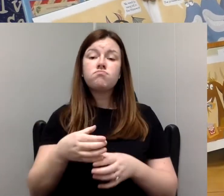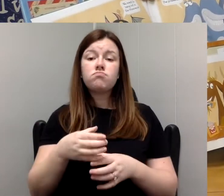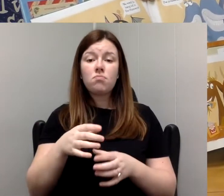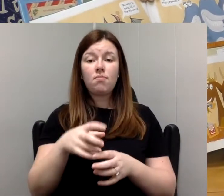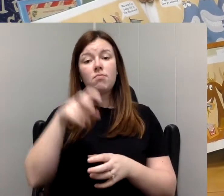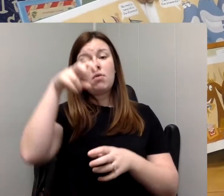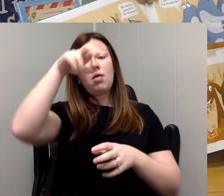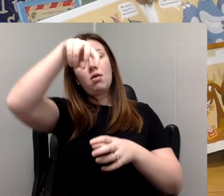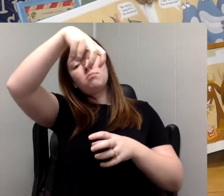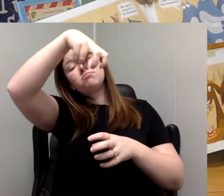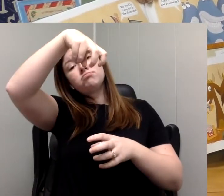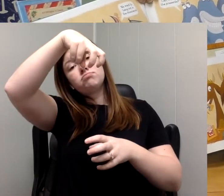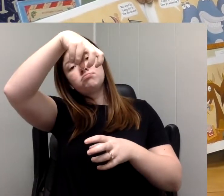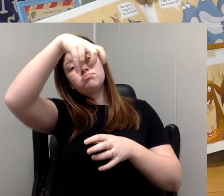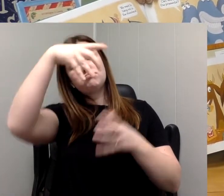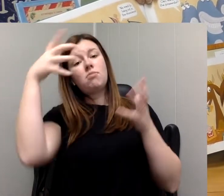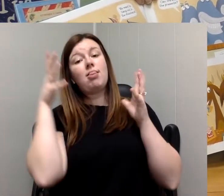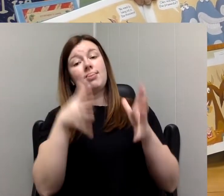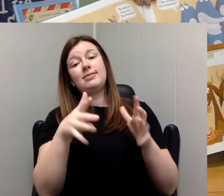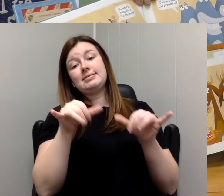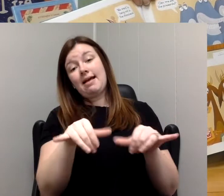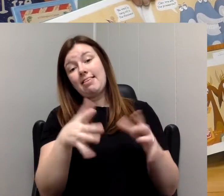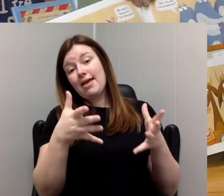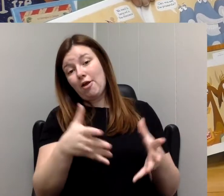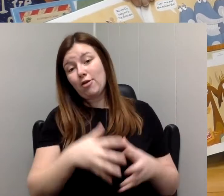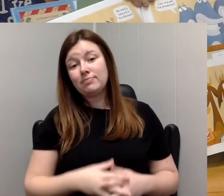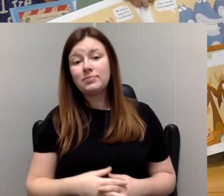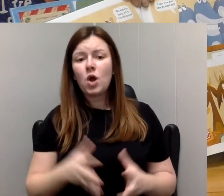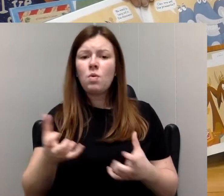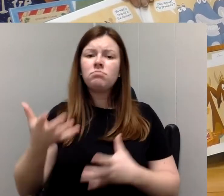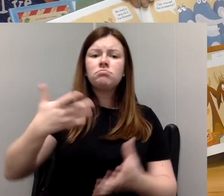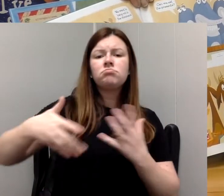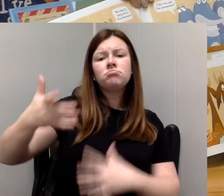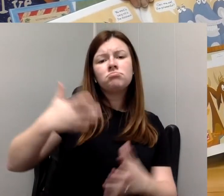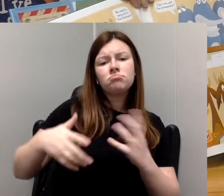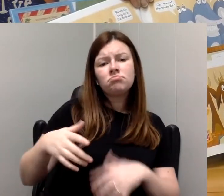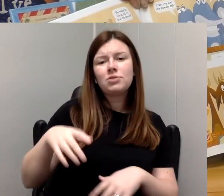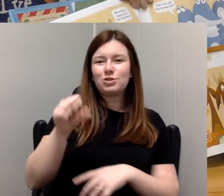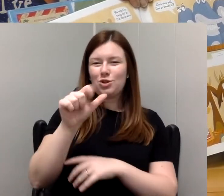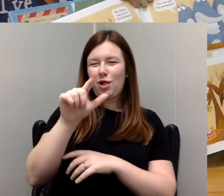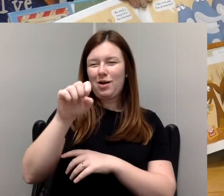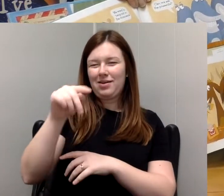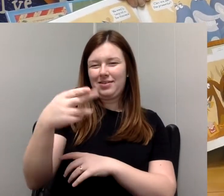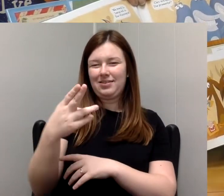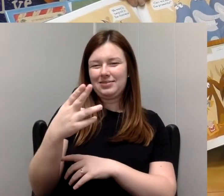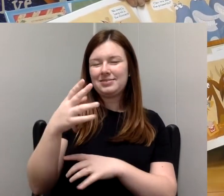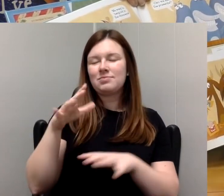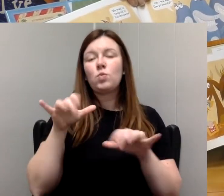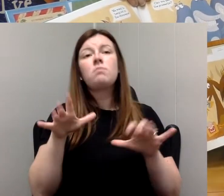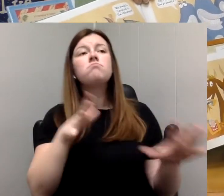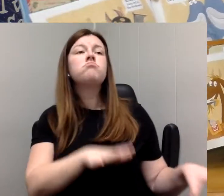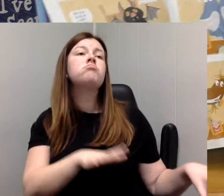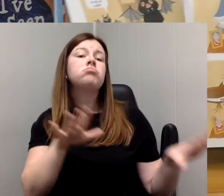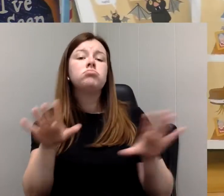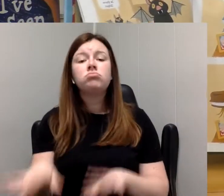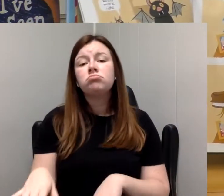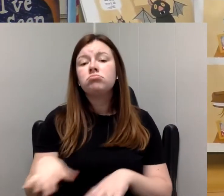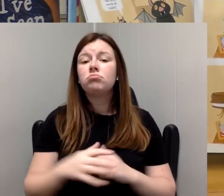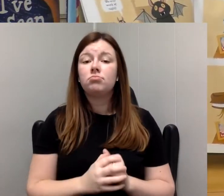night. Can we eat the presents? Can we eat the trees? Can we even eat the